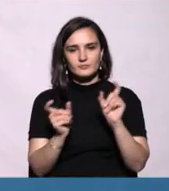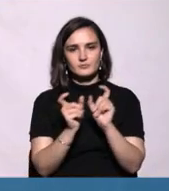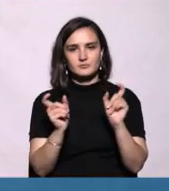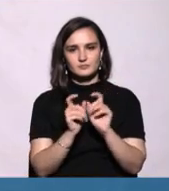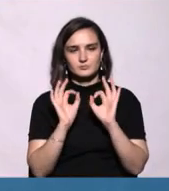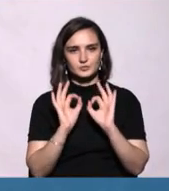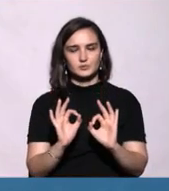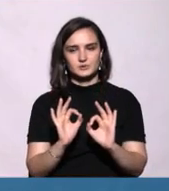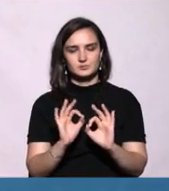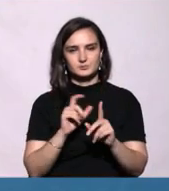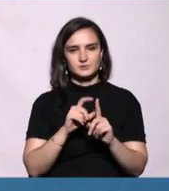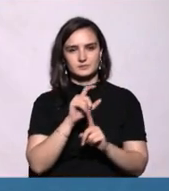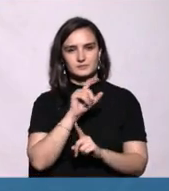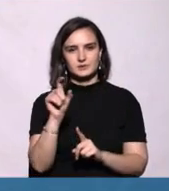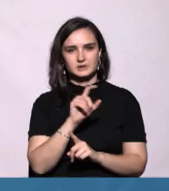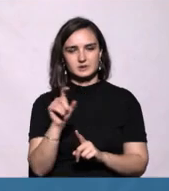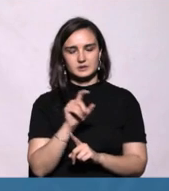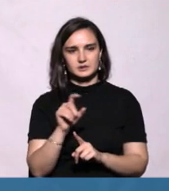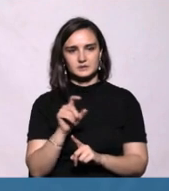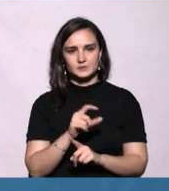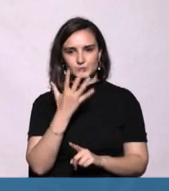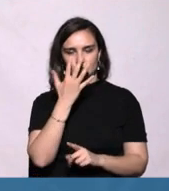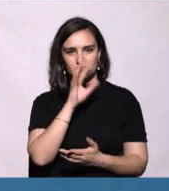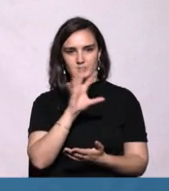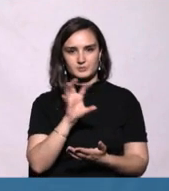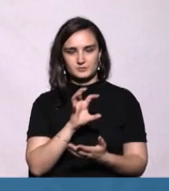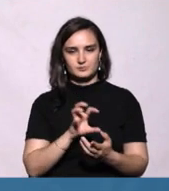correct phrases with the correct pictures.